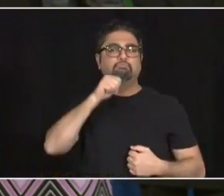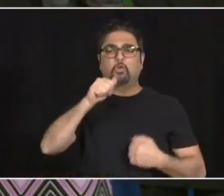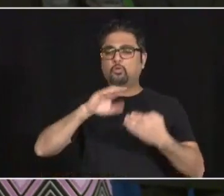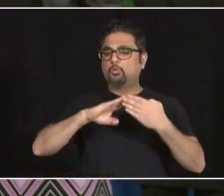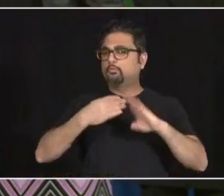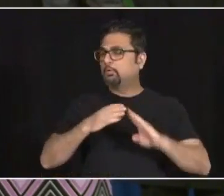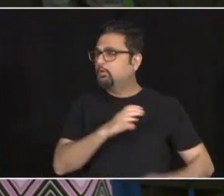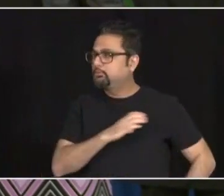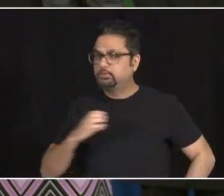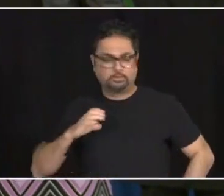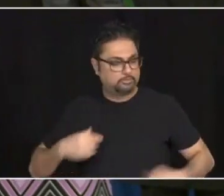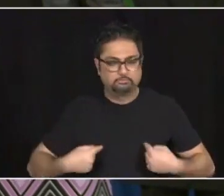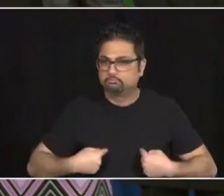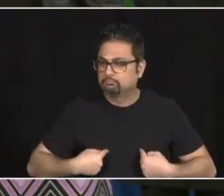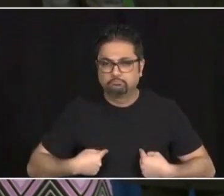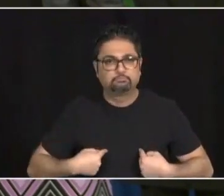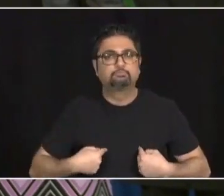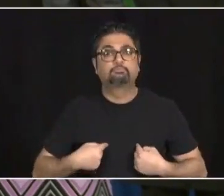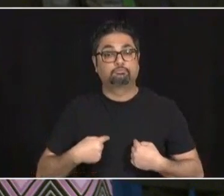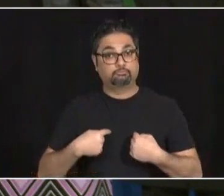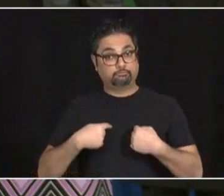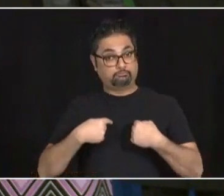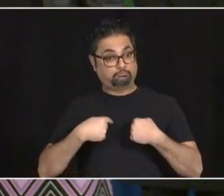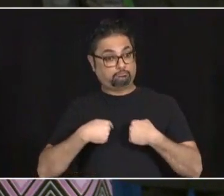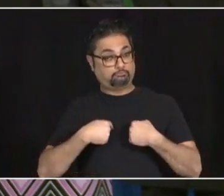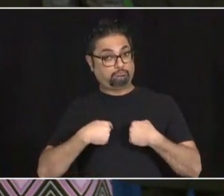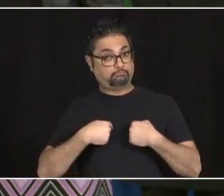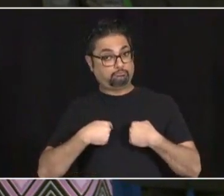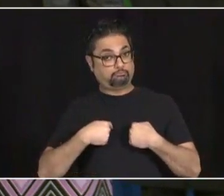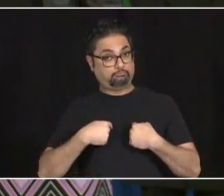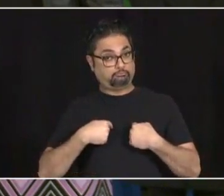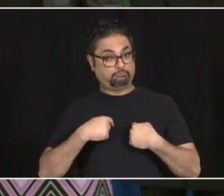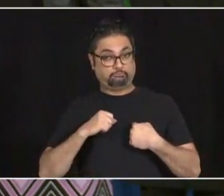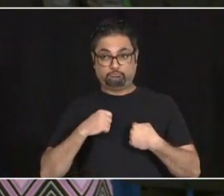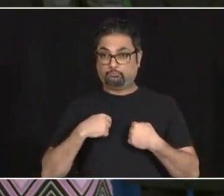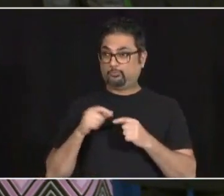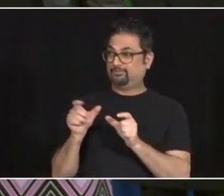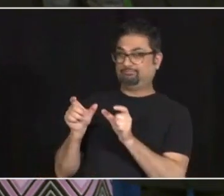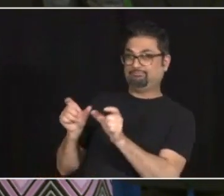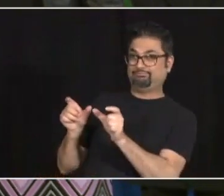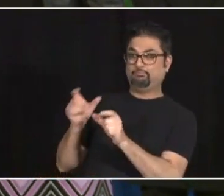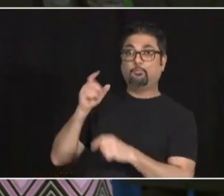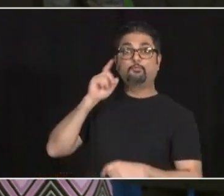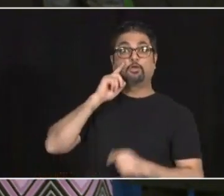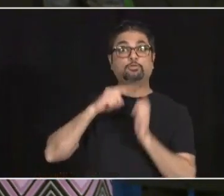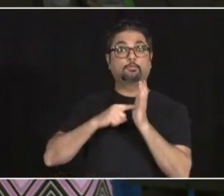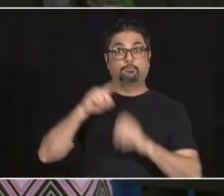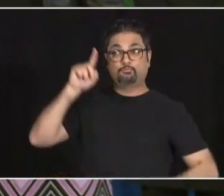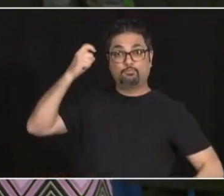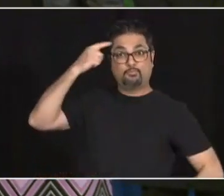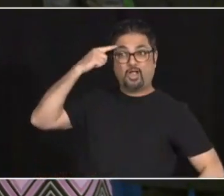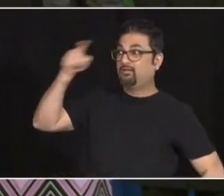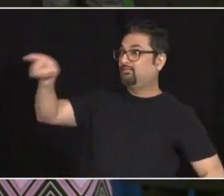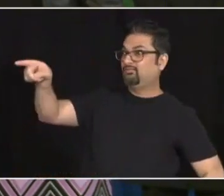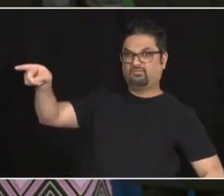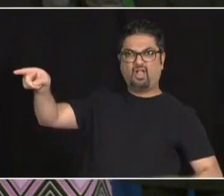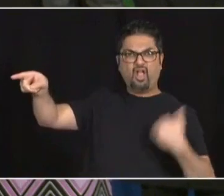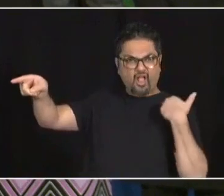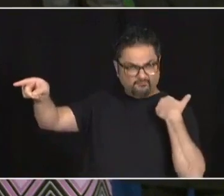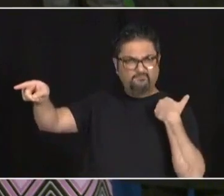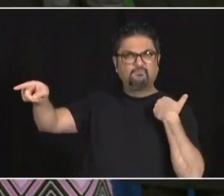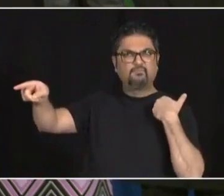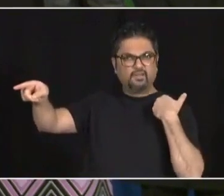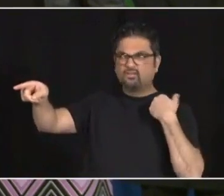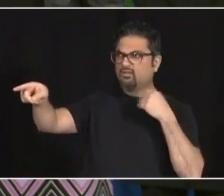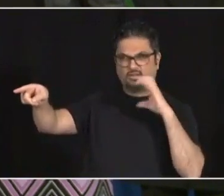power do people have to, stop somebody more senior from coming in who appears to have COVID-19 related symptoms? People